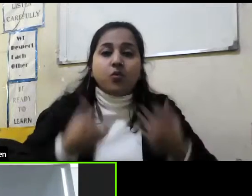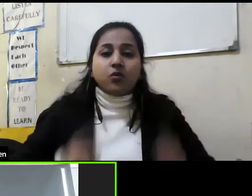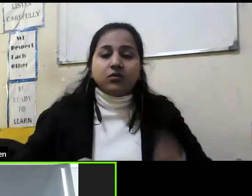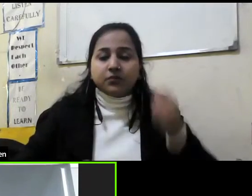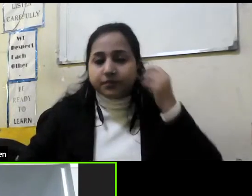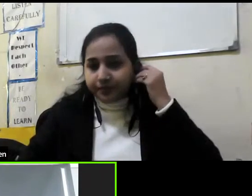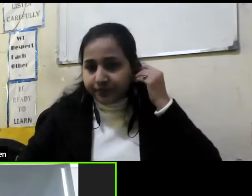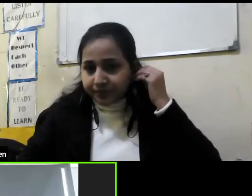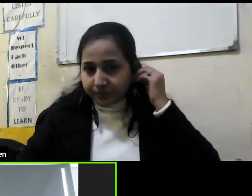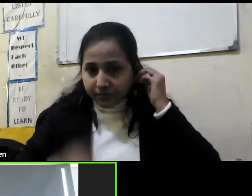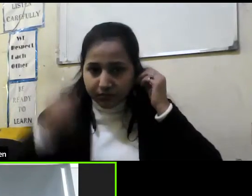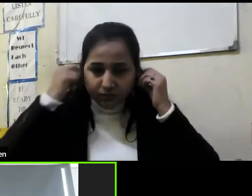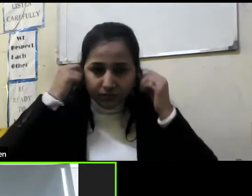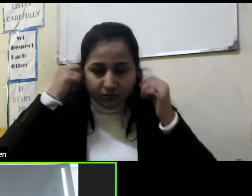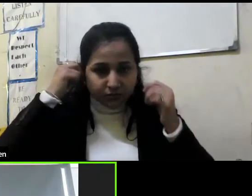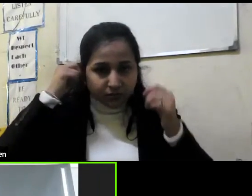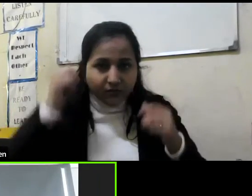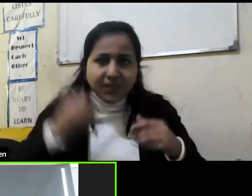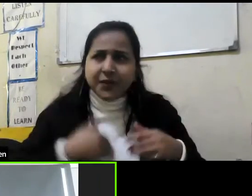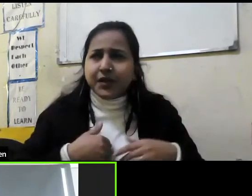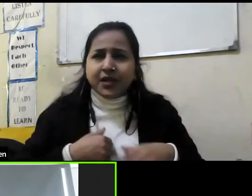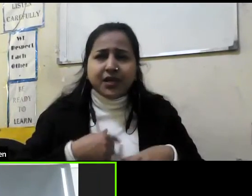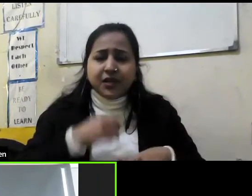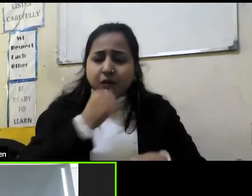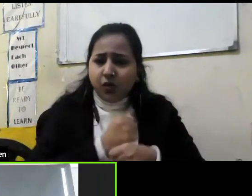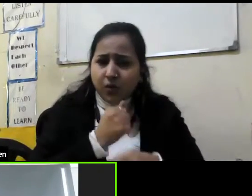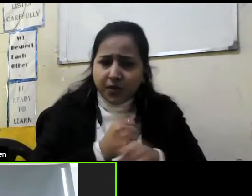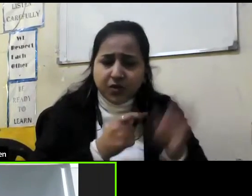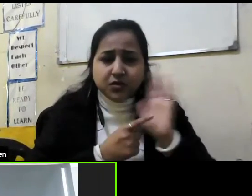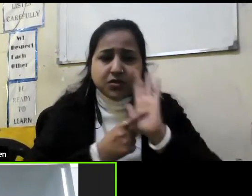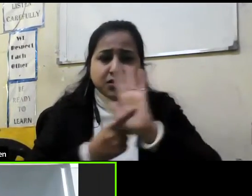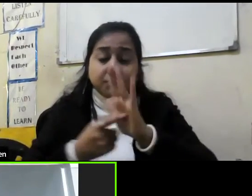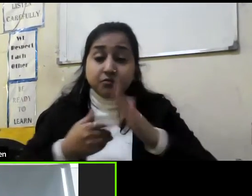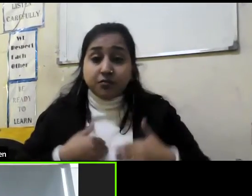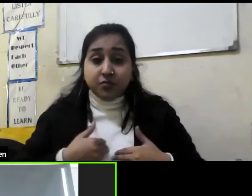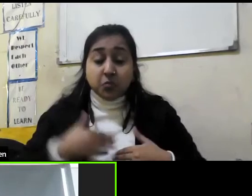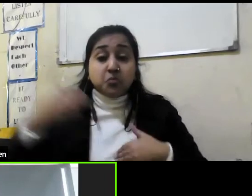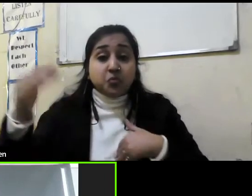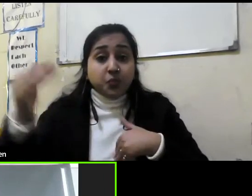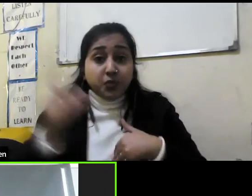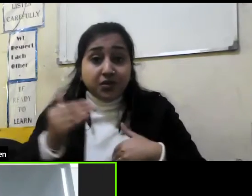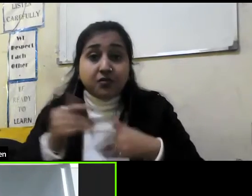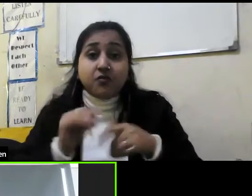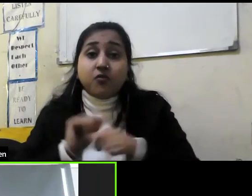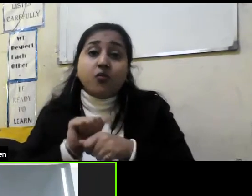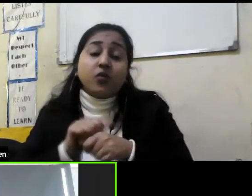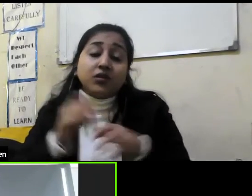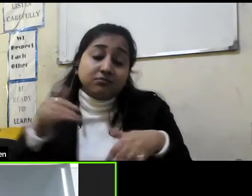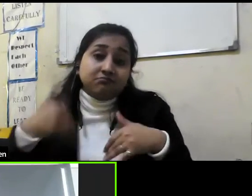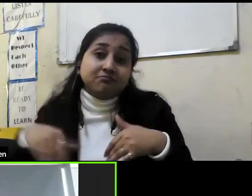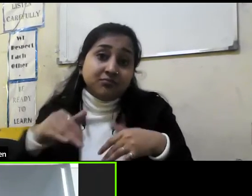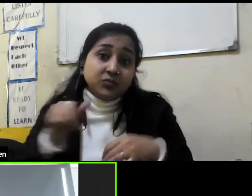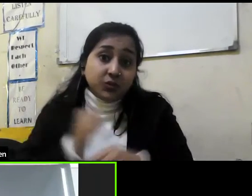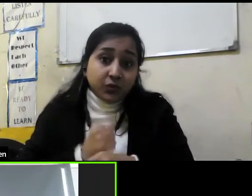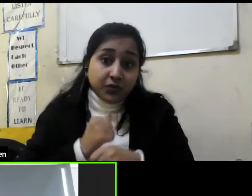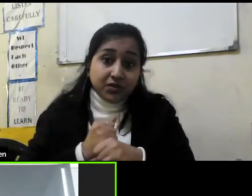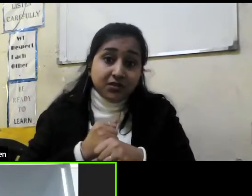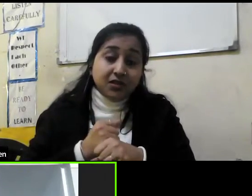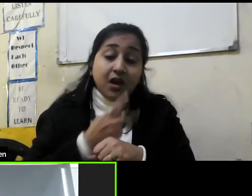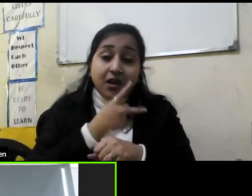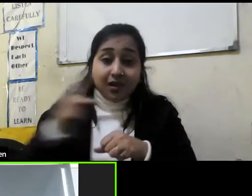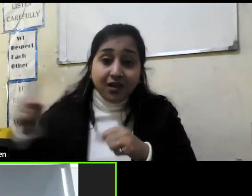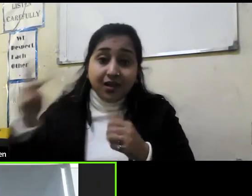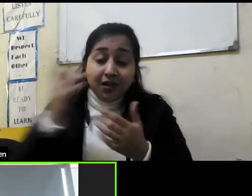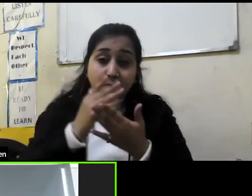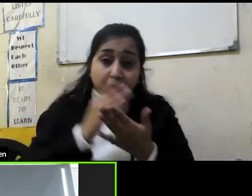Even though I don't represent government directly, but I am very closely working with the government. And we execute a lot of programs